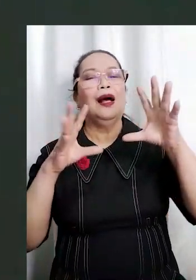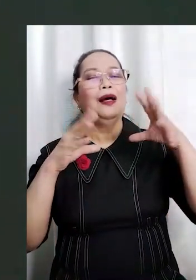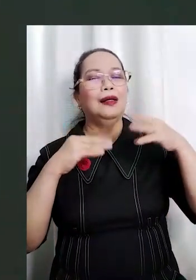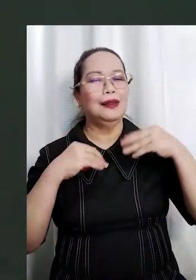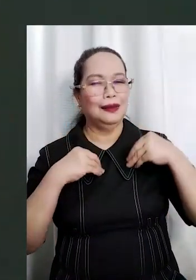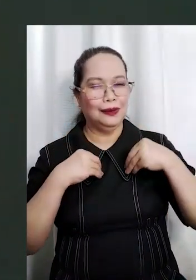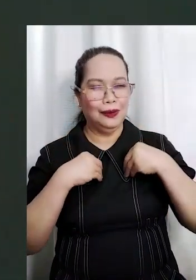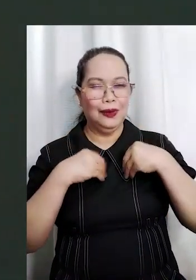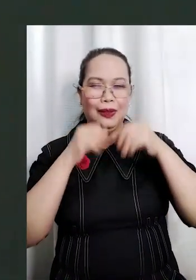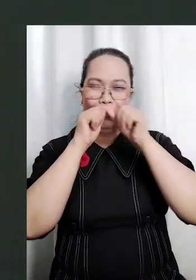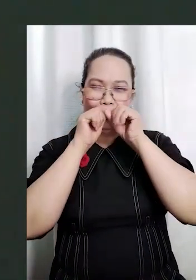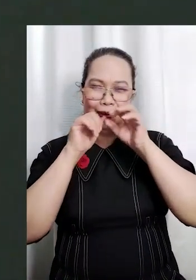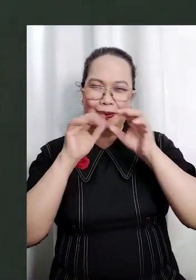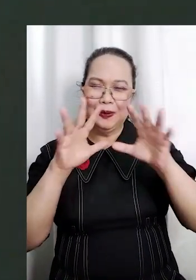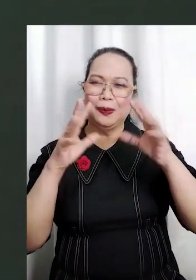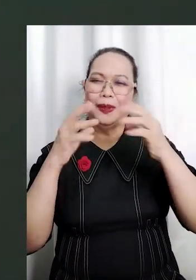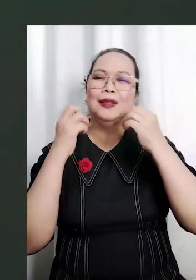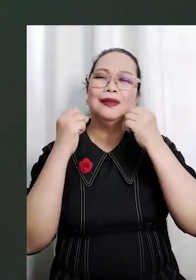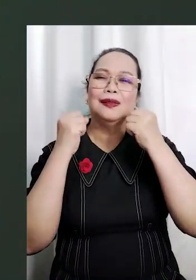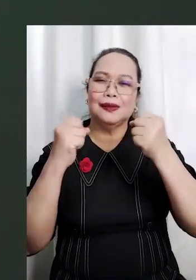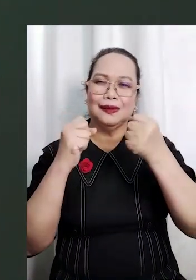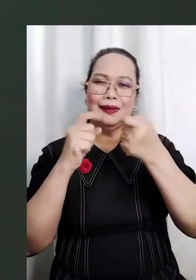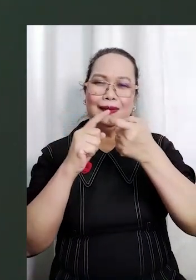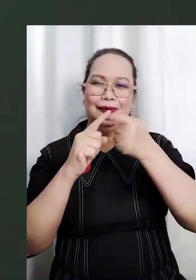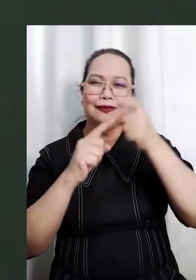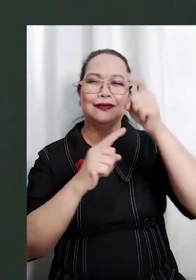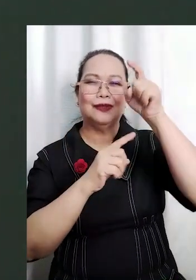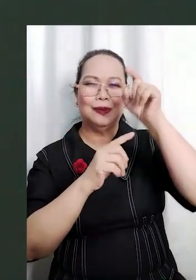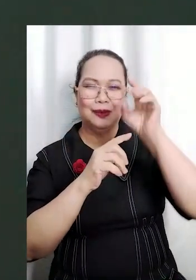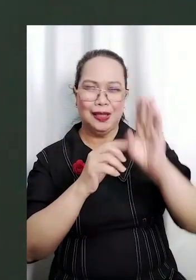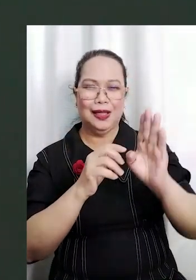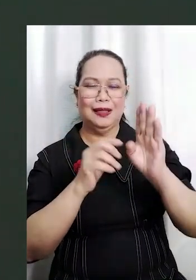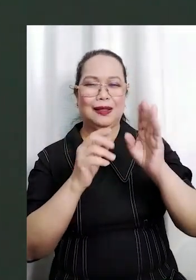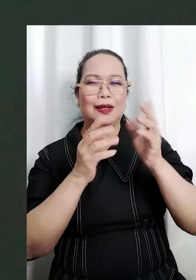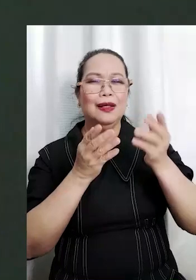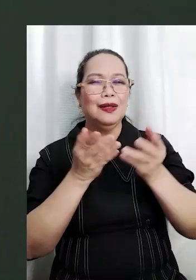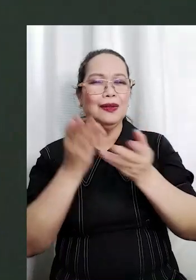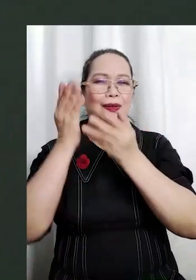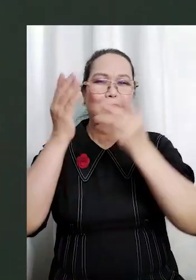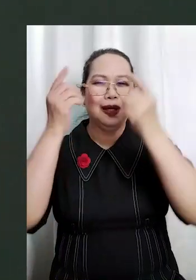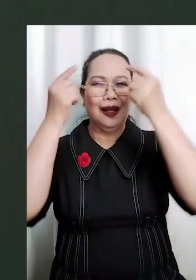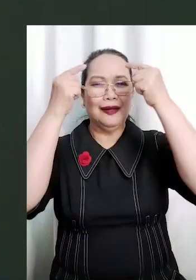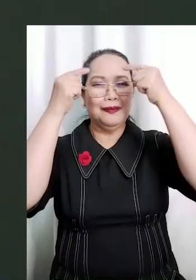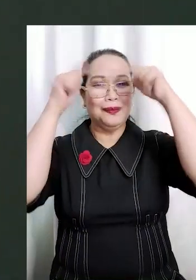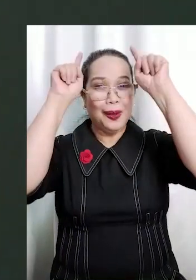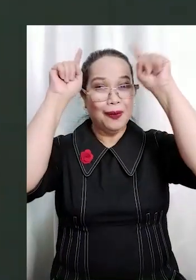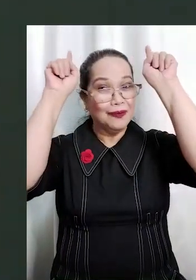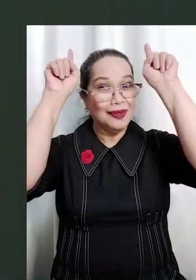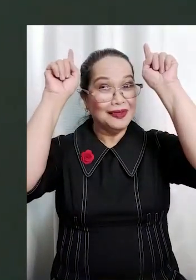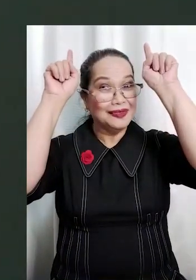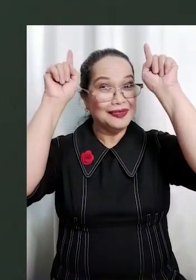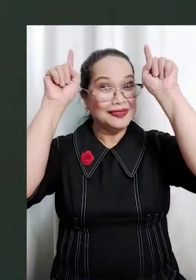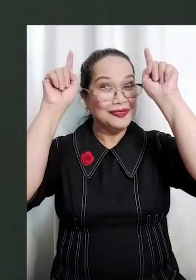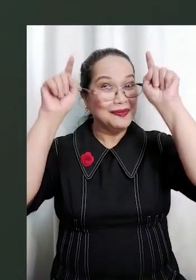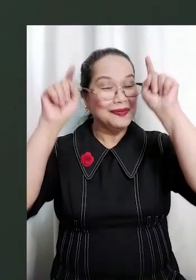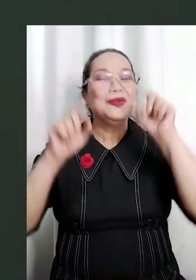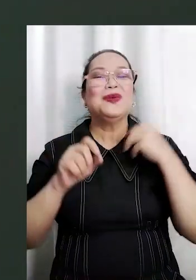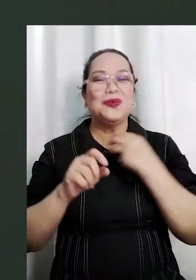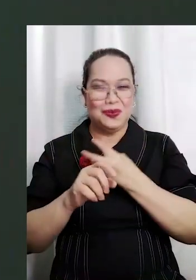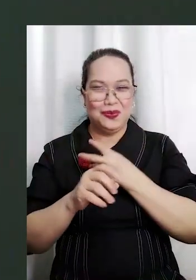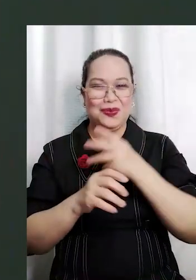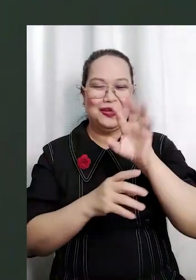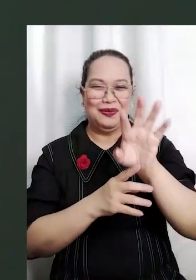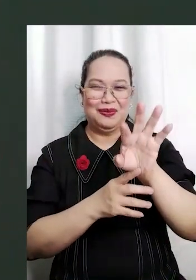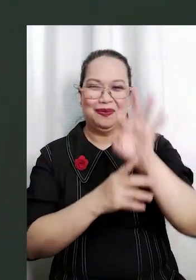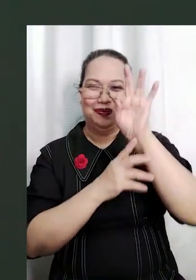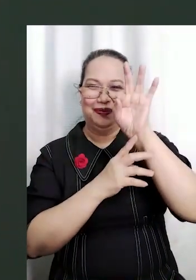ang biyaya at ang kalakasan na maghahatid sa kanya ng tagumpay. We will